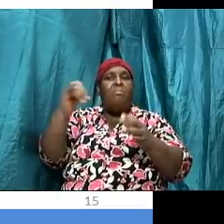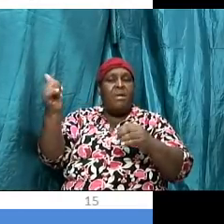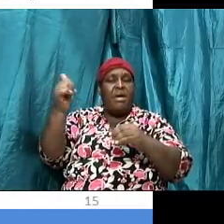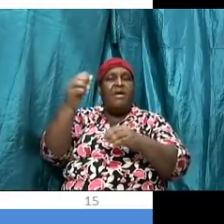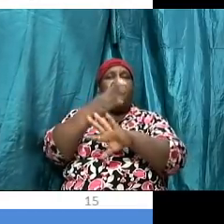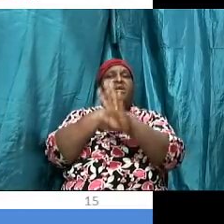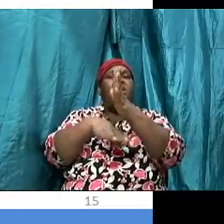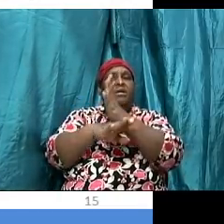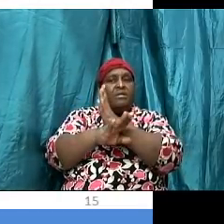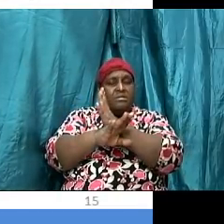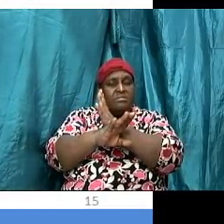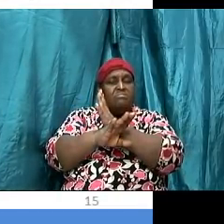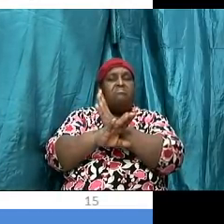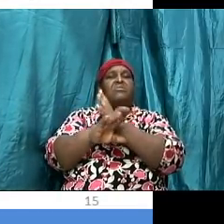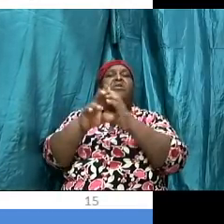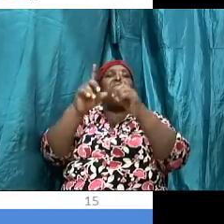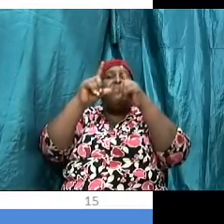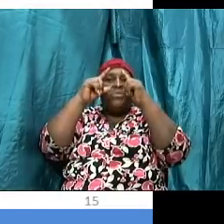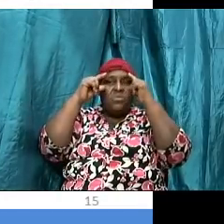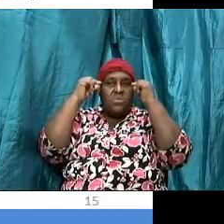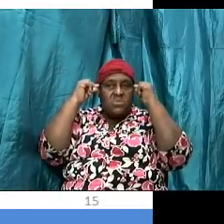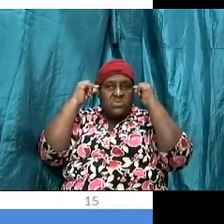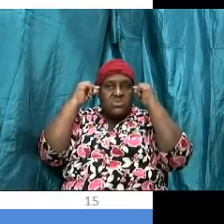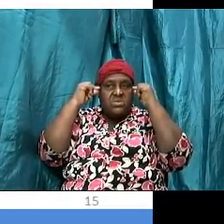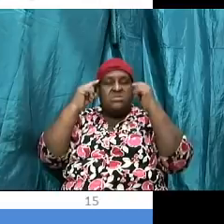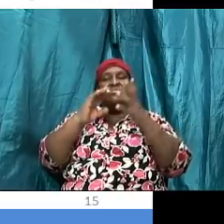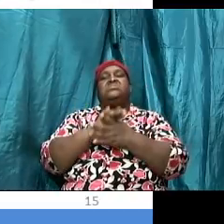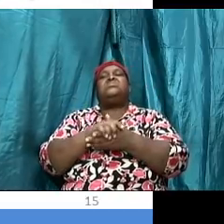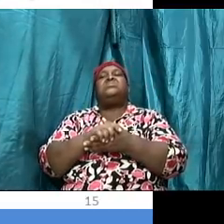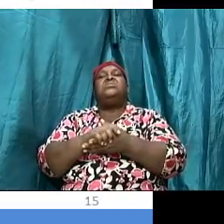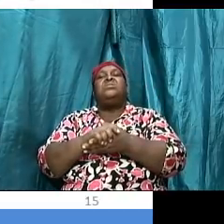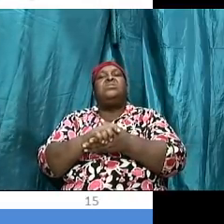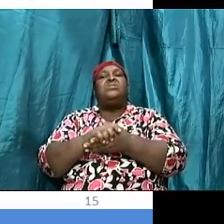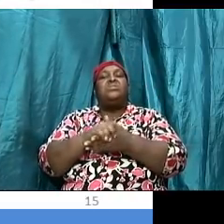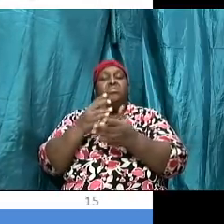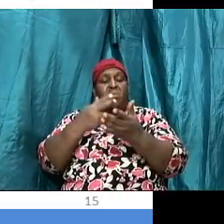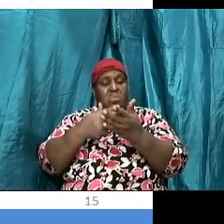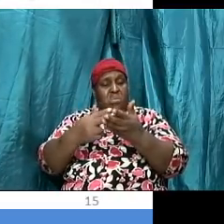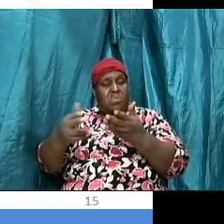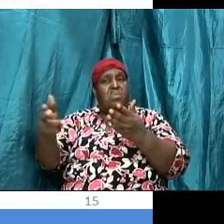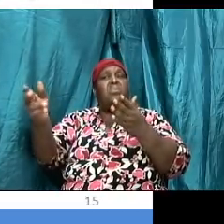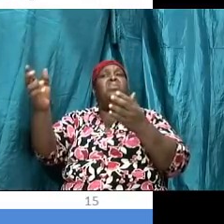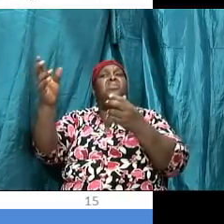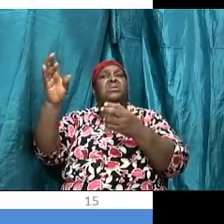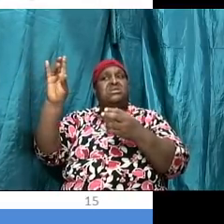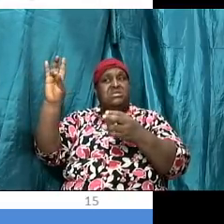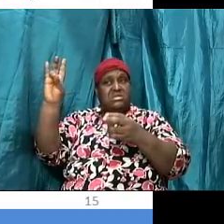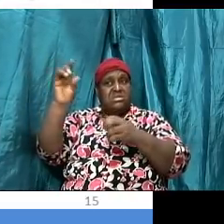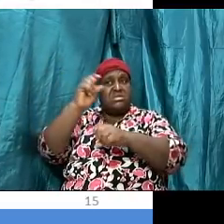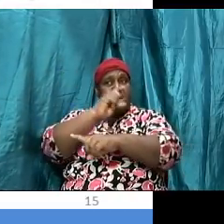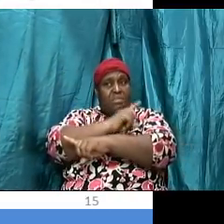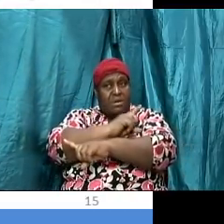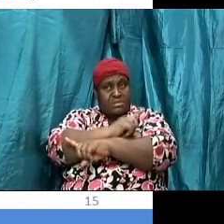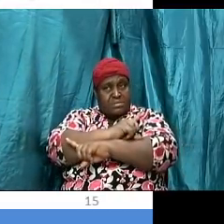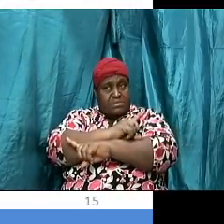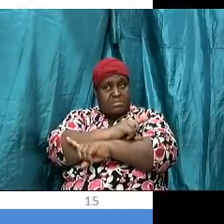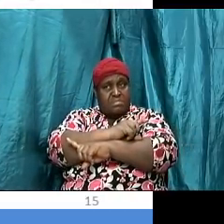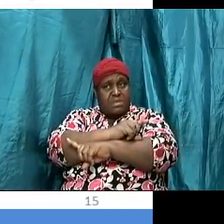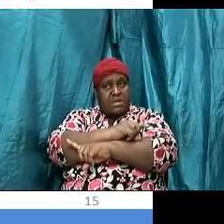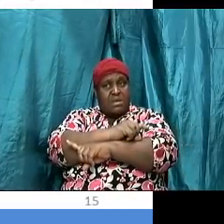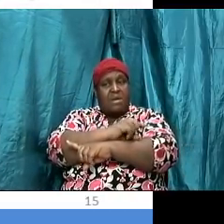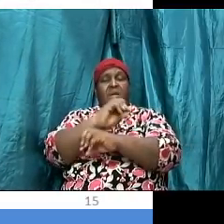the commandments, right judgment, so on and so forth, the holy Sabbath, all of these things, the precepts, the statutes, they were